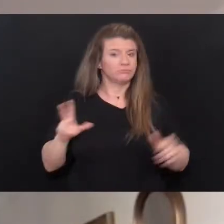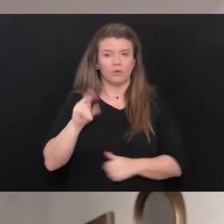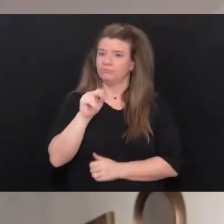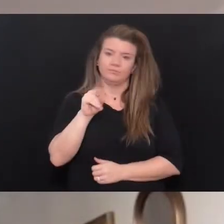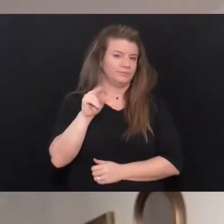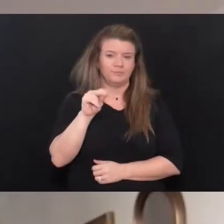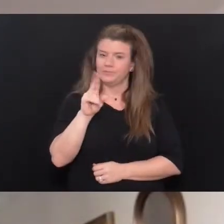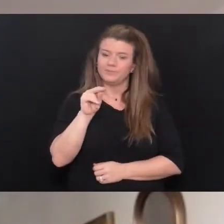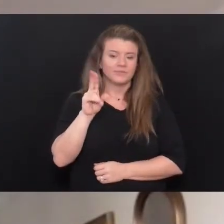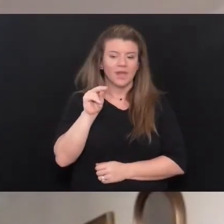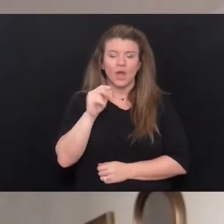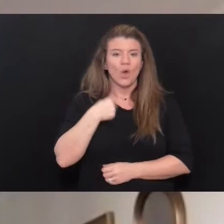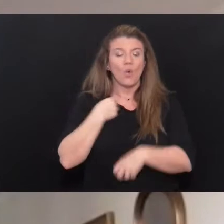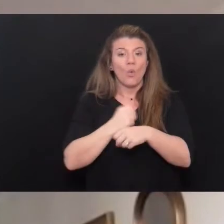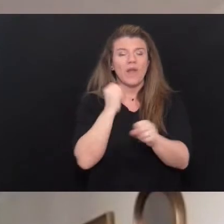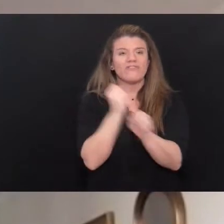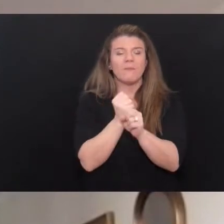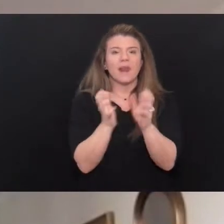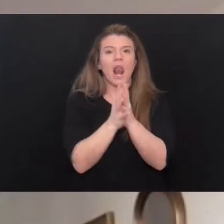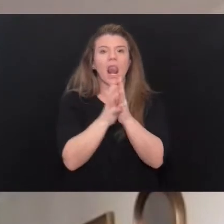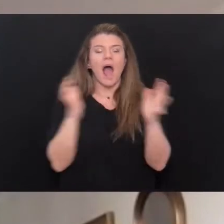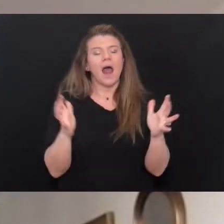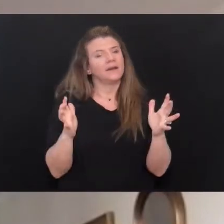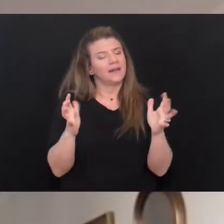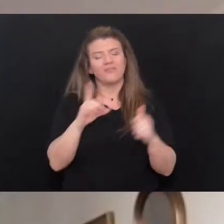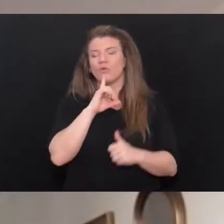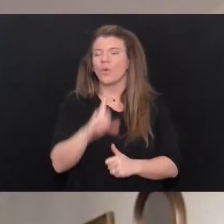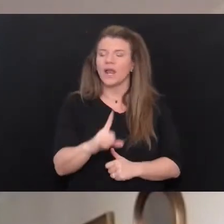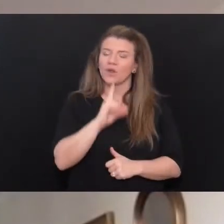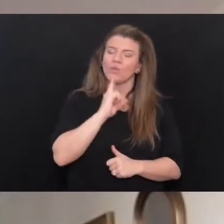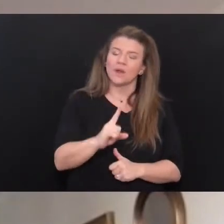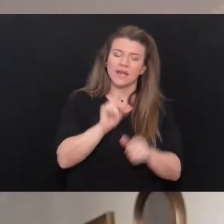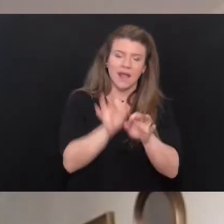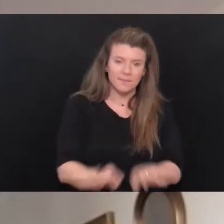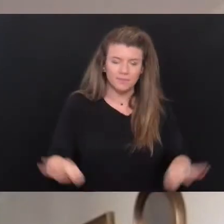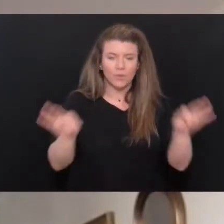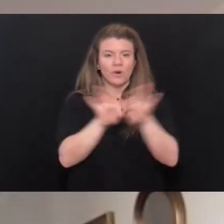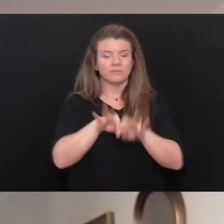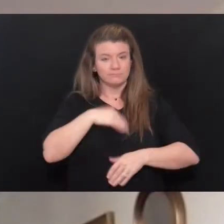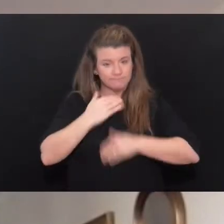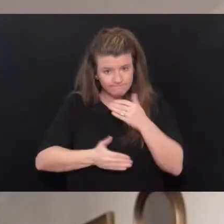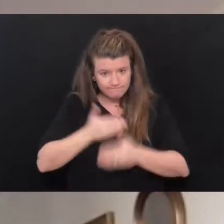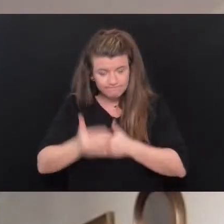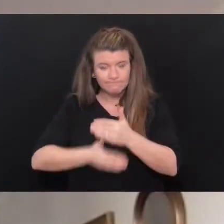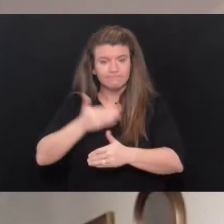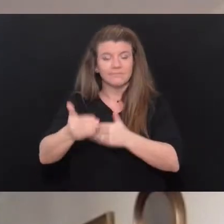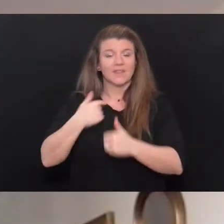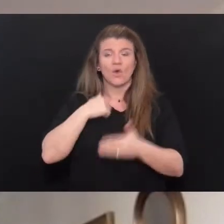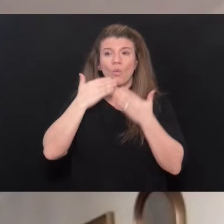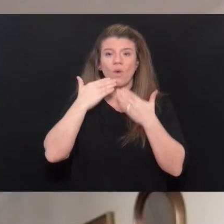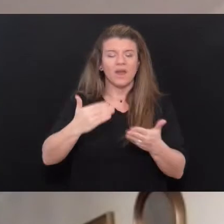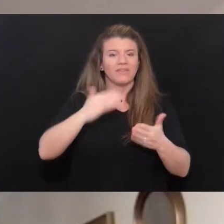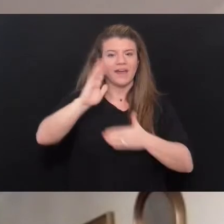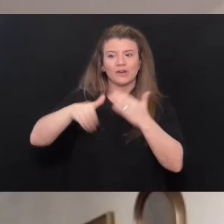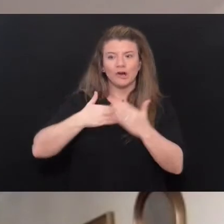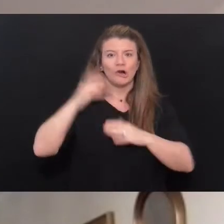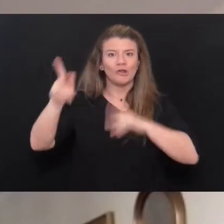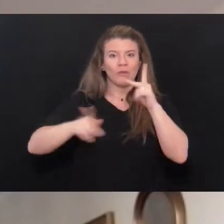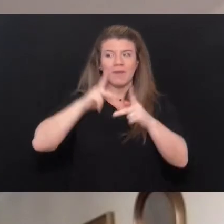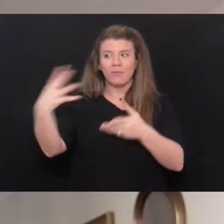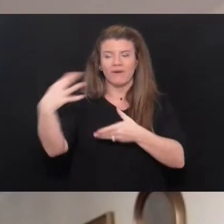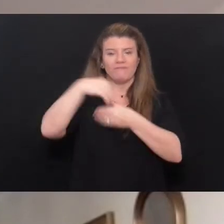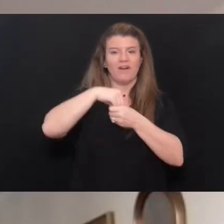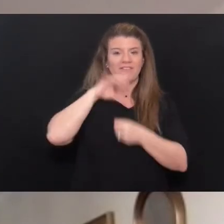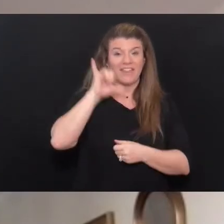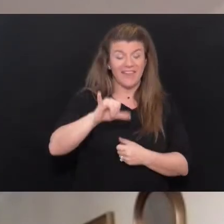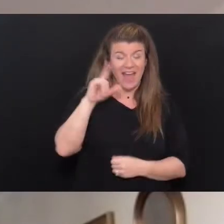You know, we have made dramatic and really important progress, and we thank all the people responsible for that